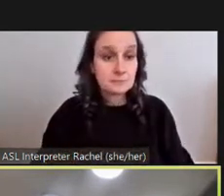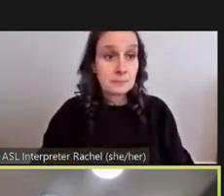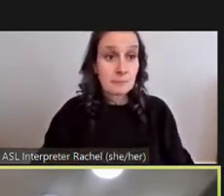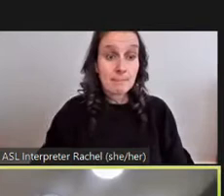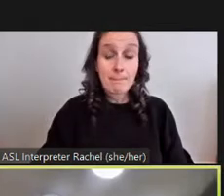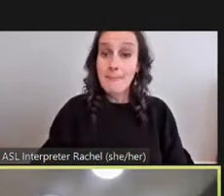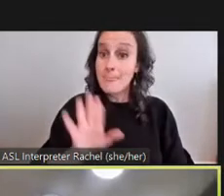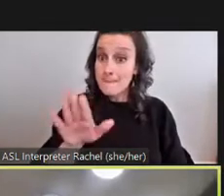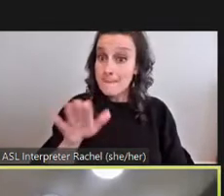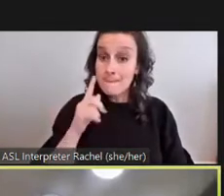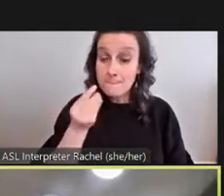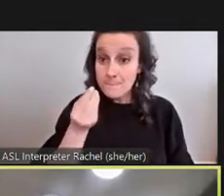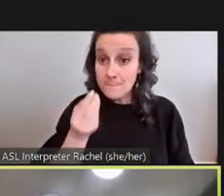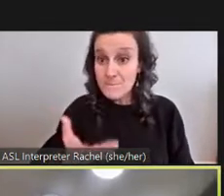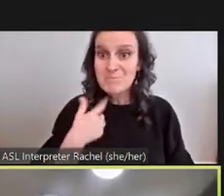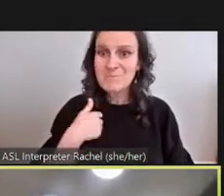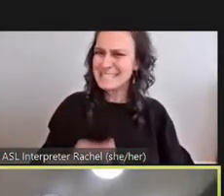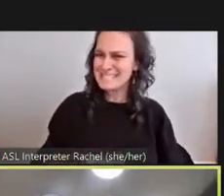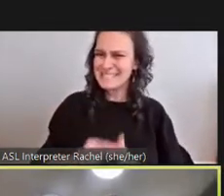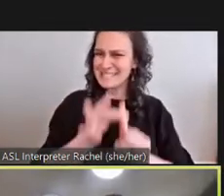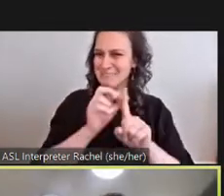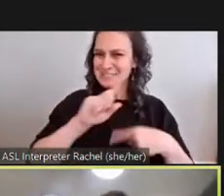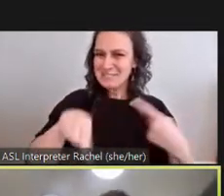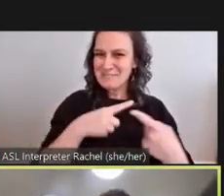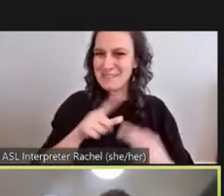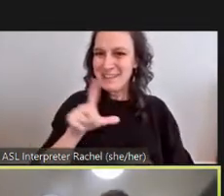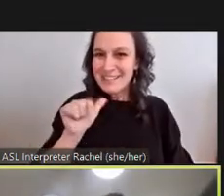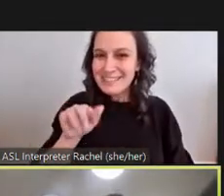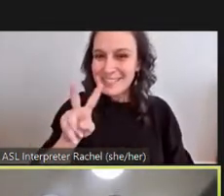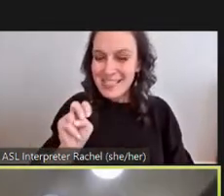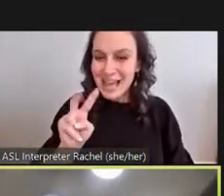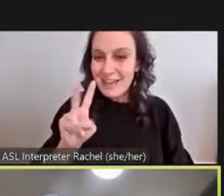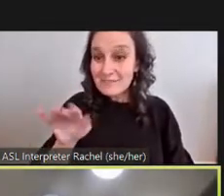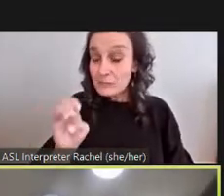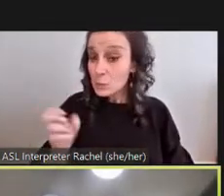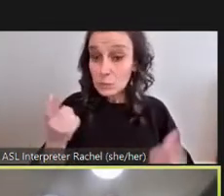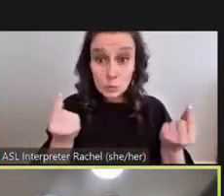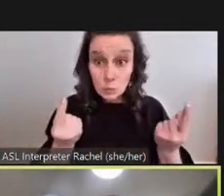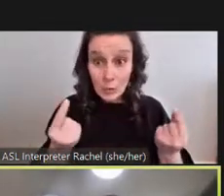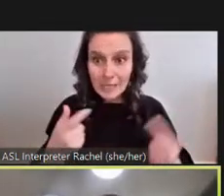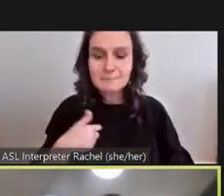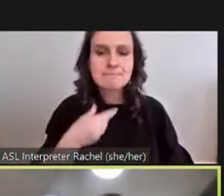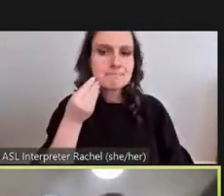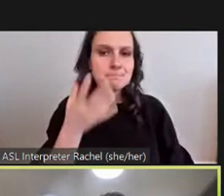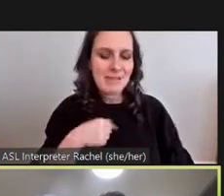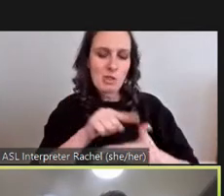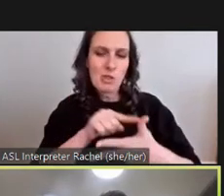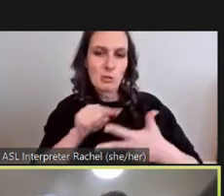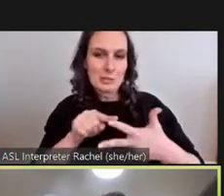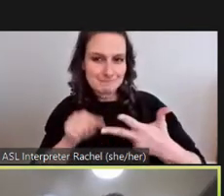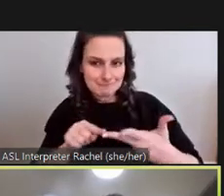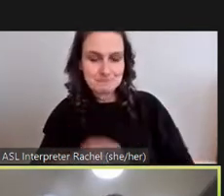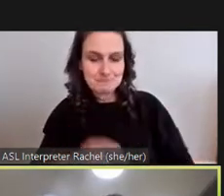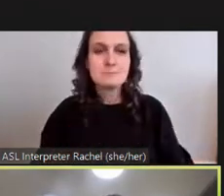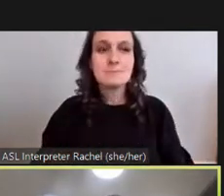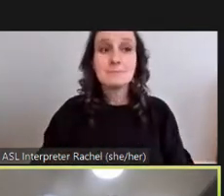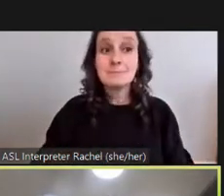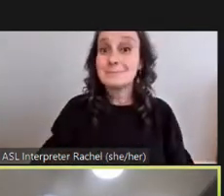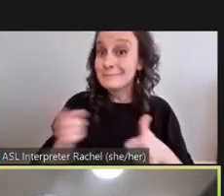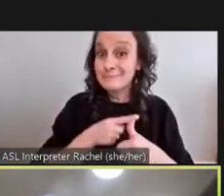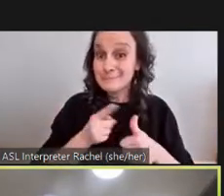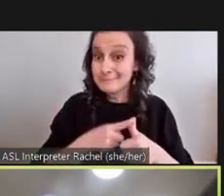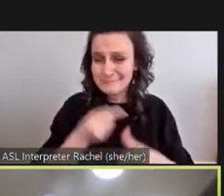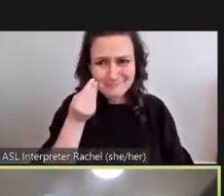So what is special about LiveVoice? There are 3 points for us. First one